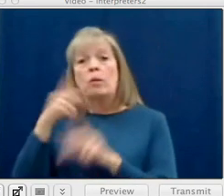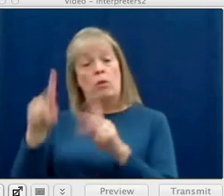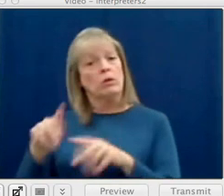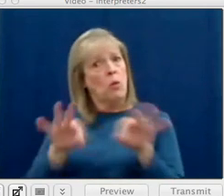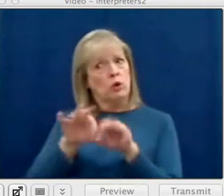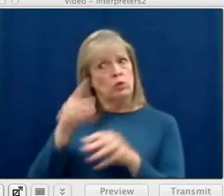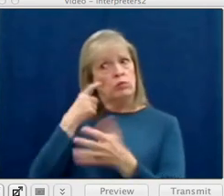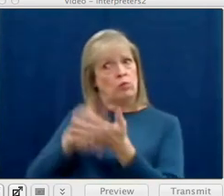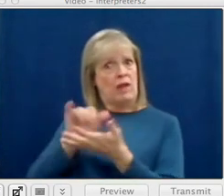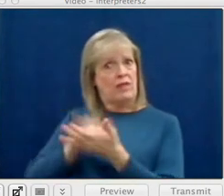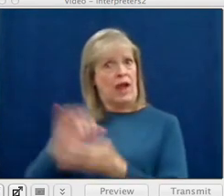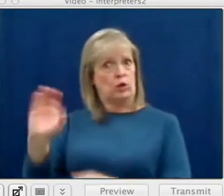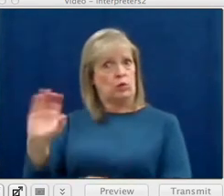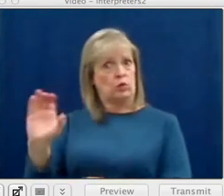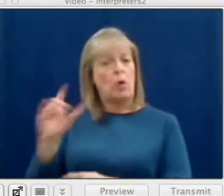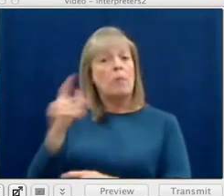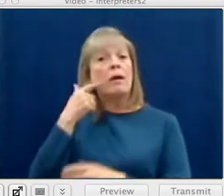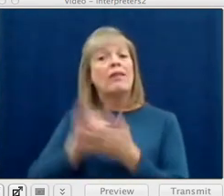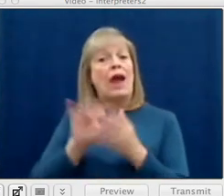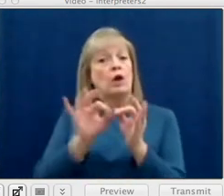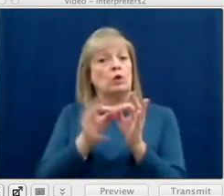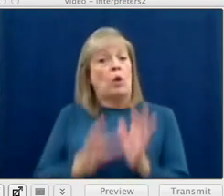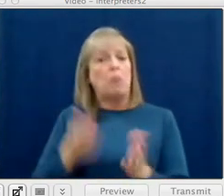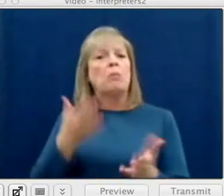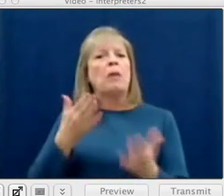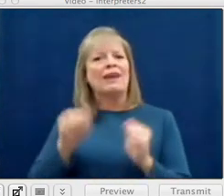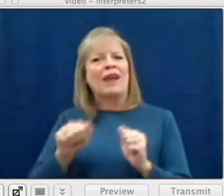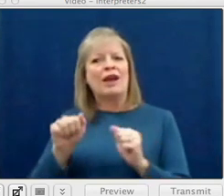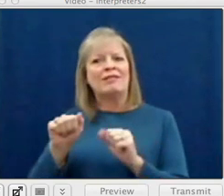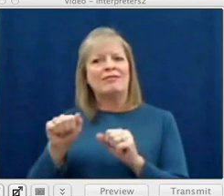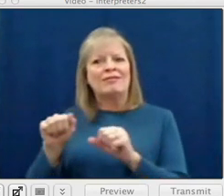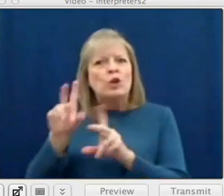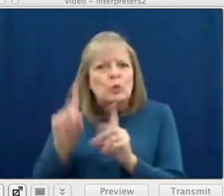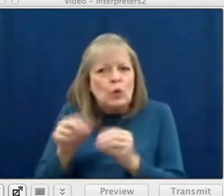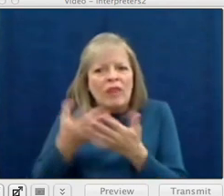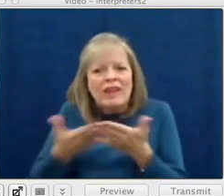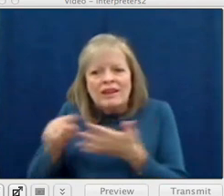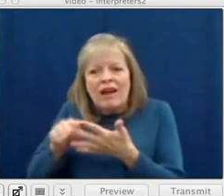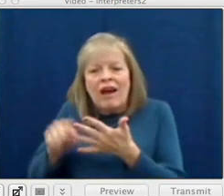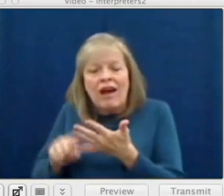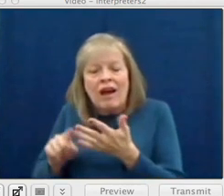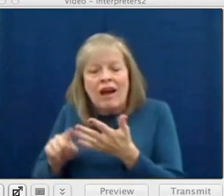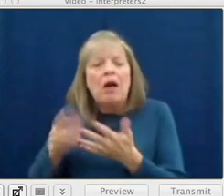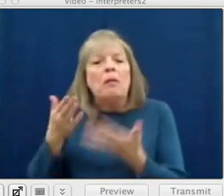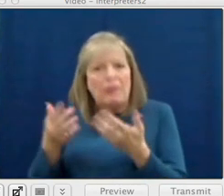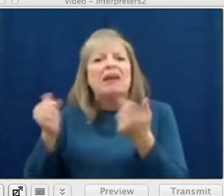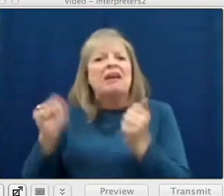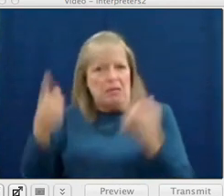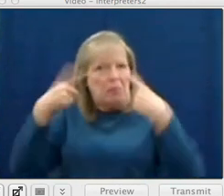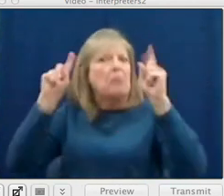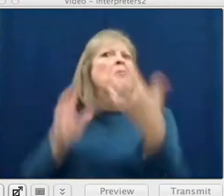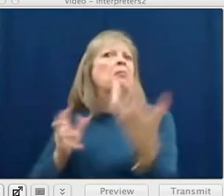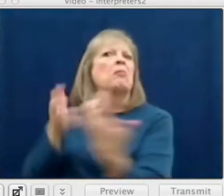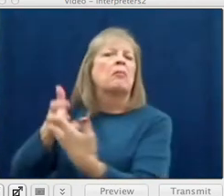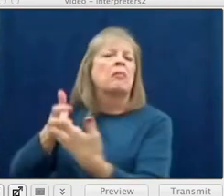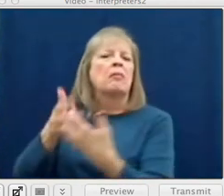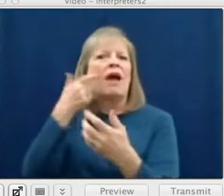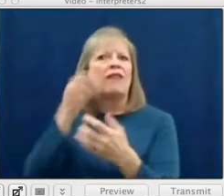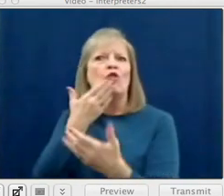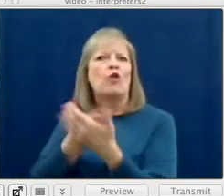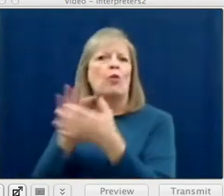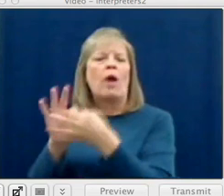able to behave in a certain situation that another interpreter might not be able to do because of that quality of that relationship.